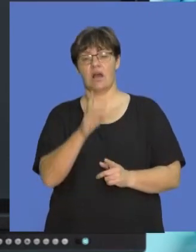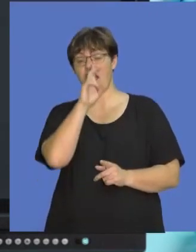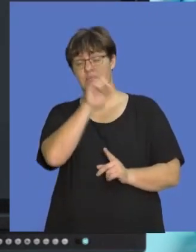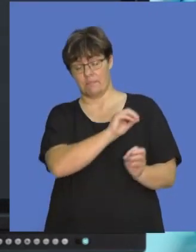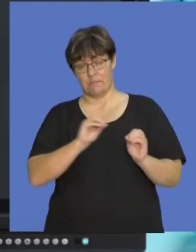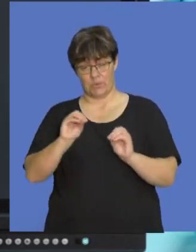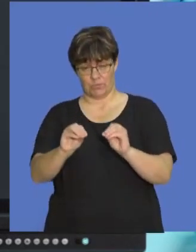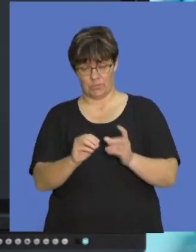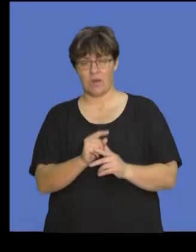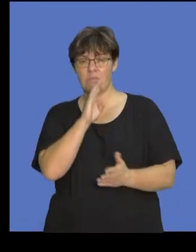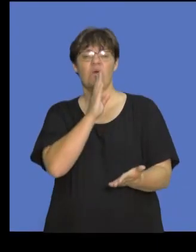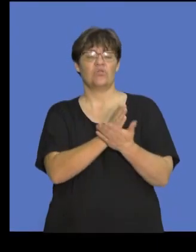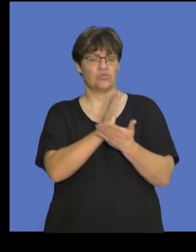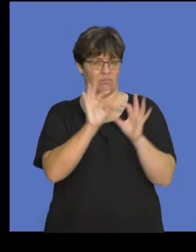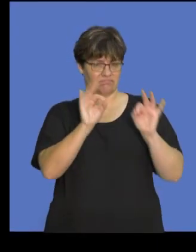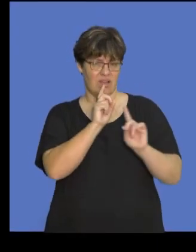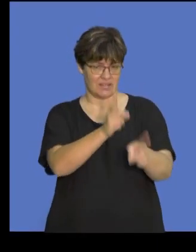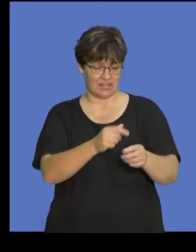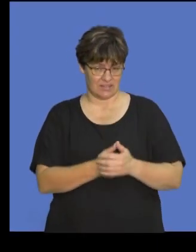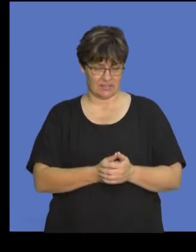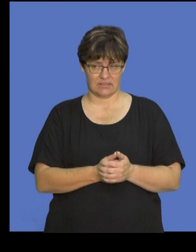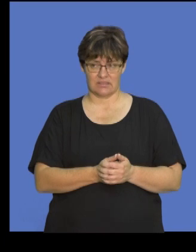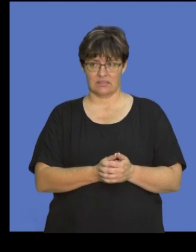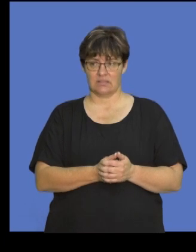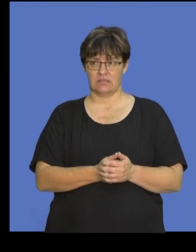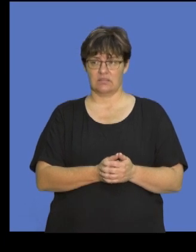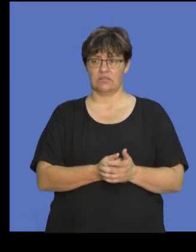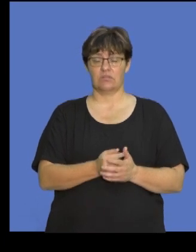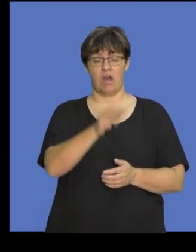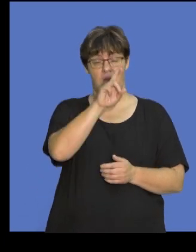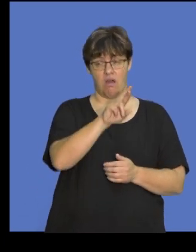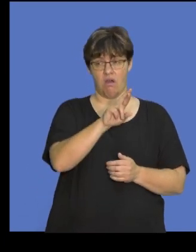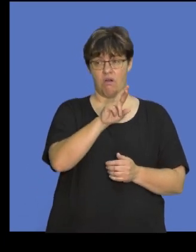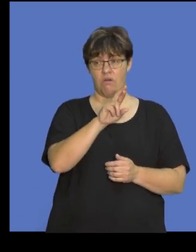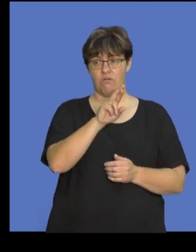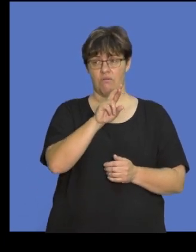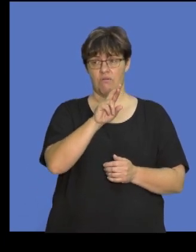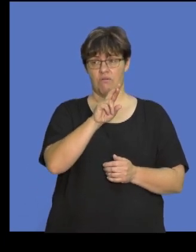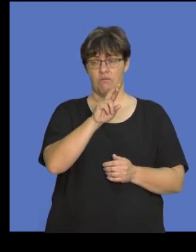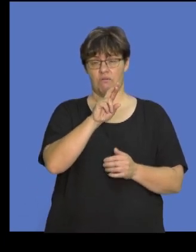go and take the data down and make sure that we've got it right. So if we say relative frequency